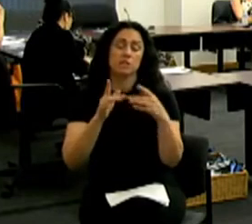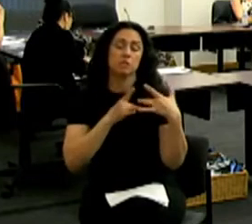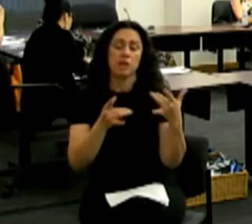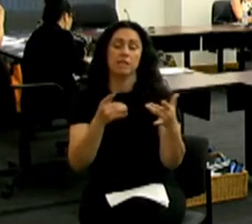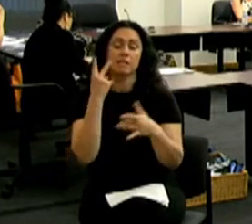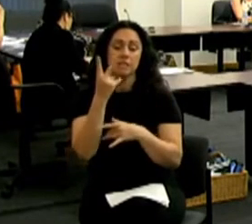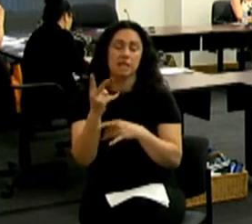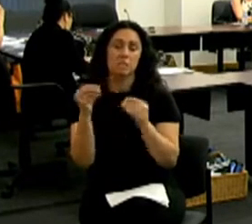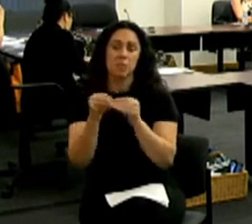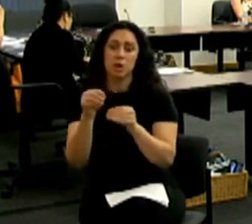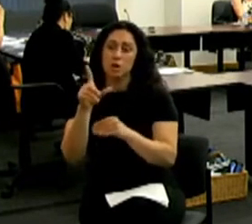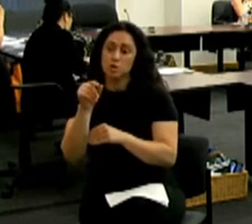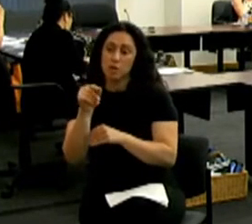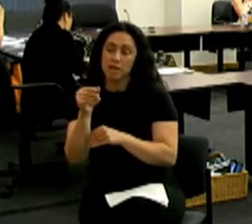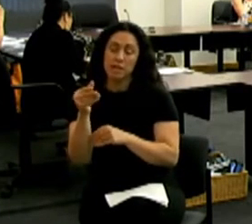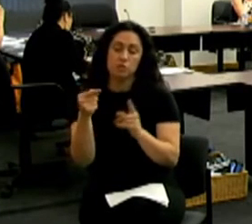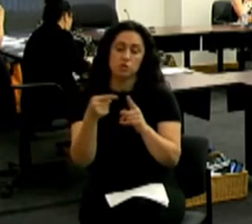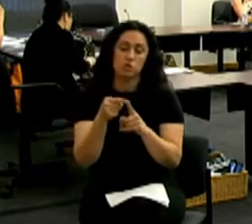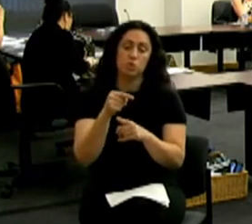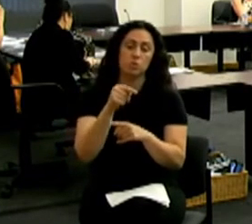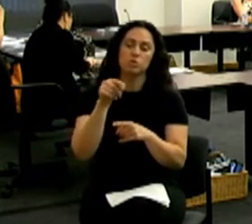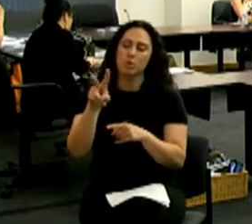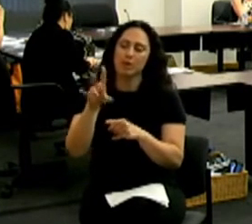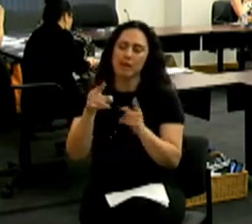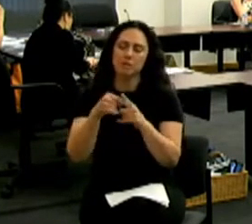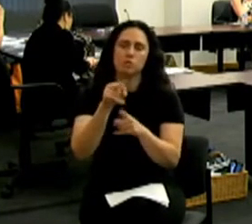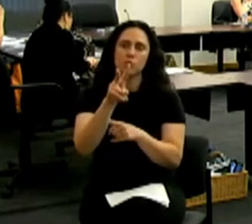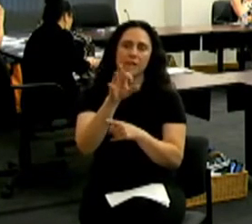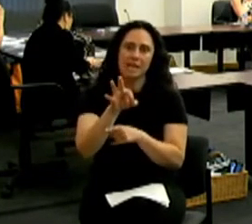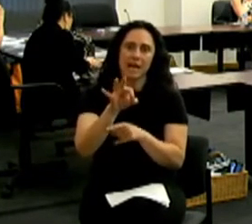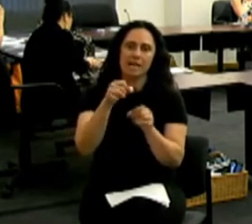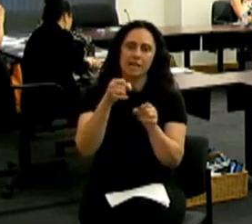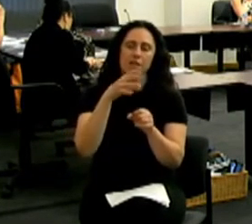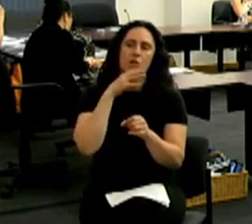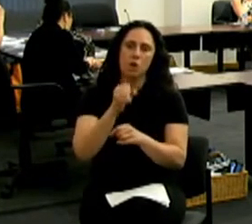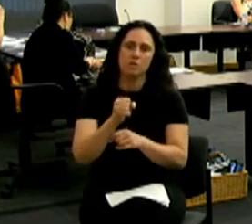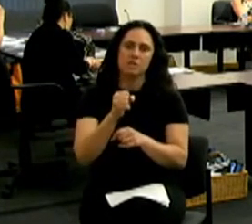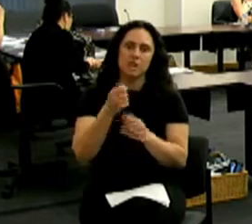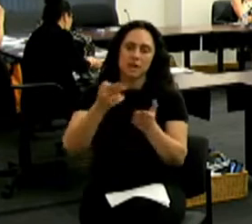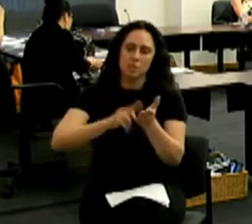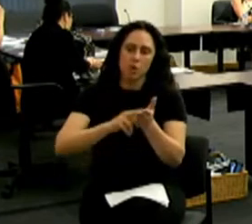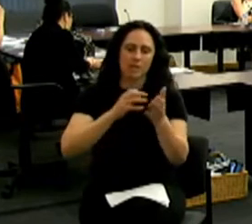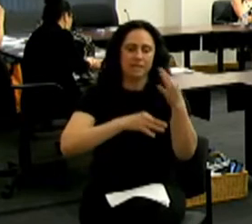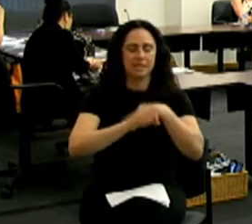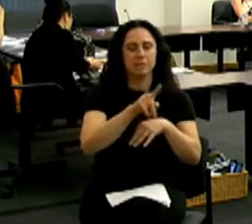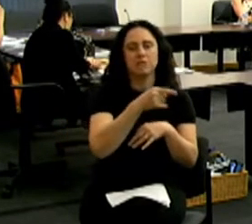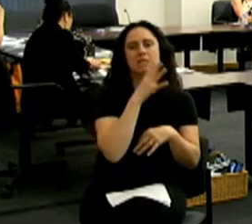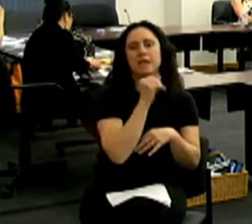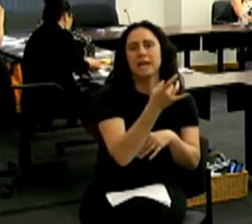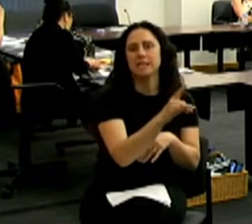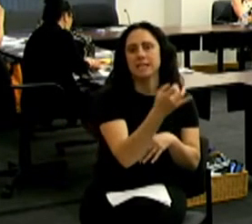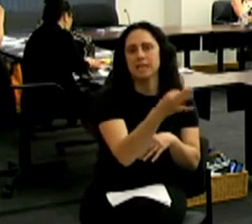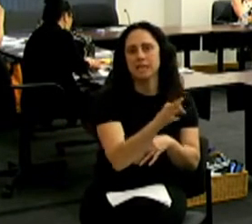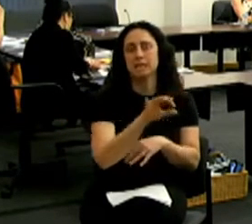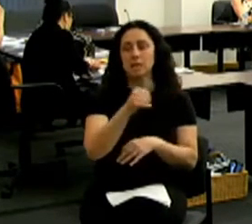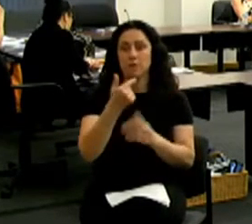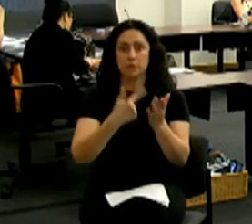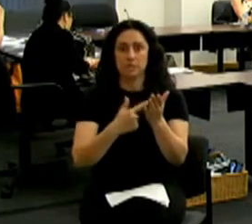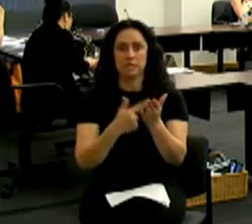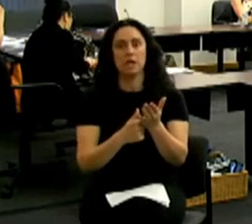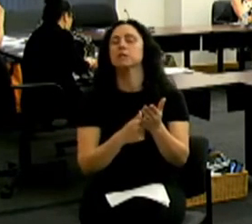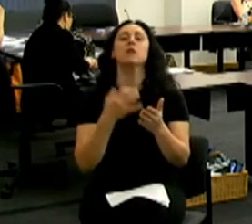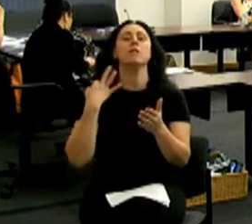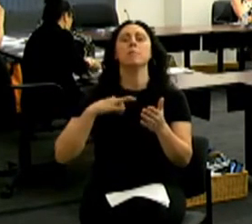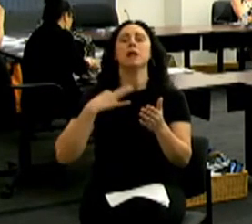more 28 to 29-year-olds enrolling over the traditional age of 18 and 19. Other sessions we attended, the benefits